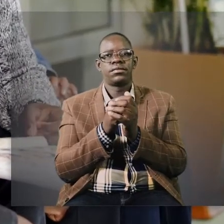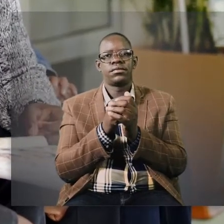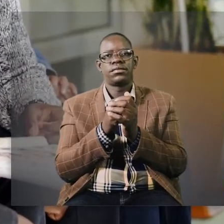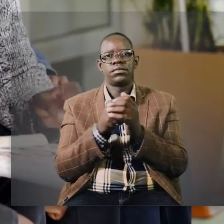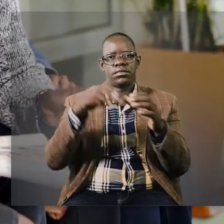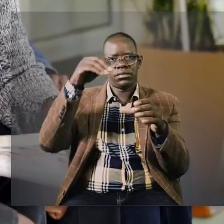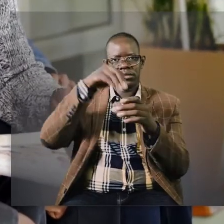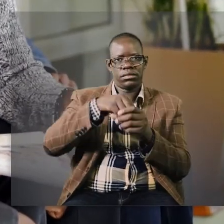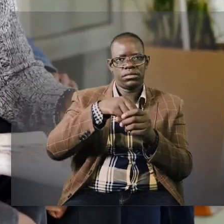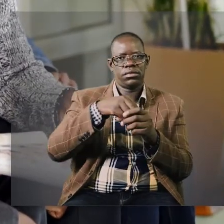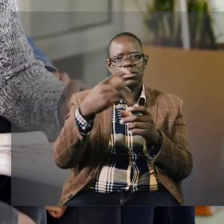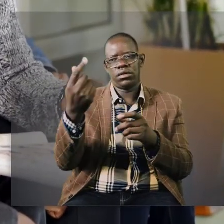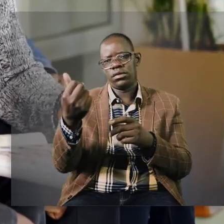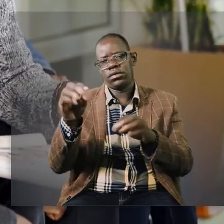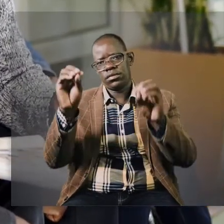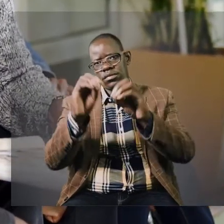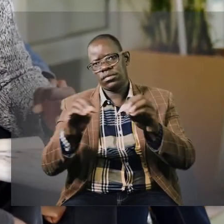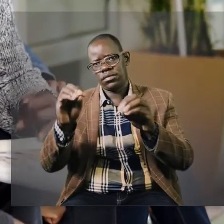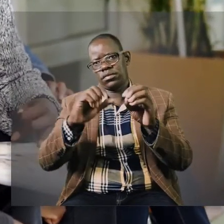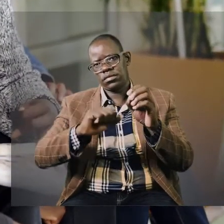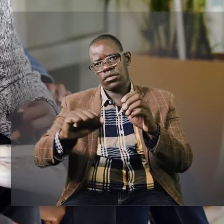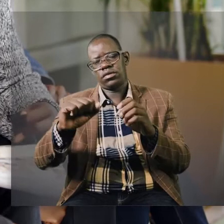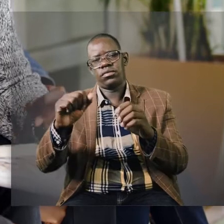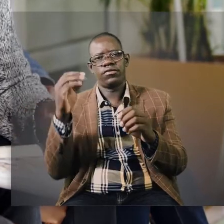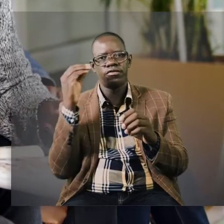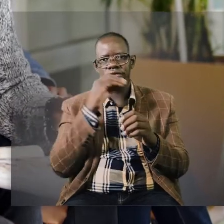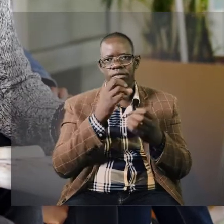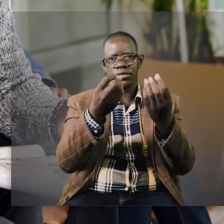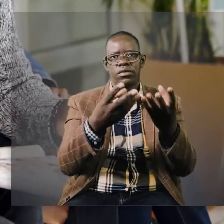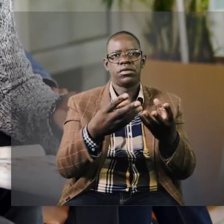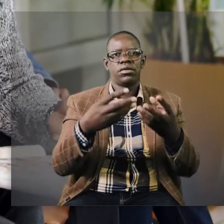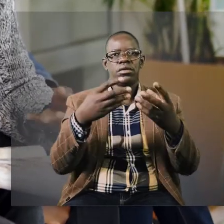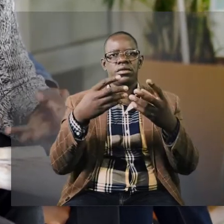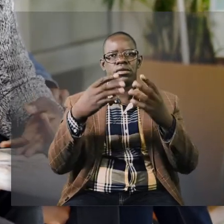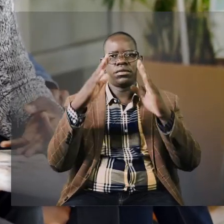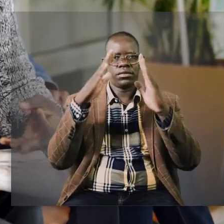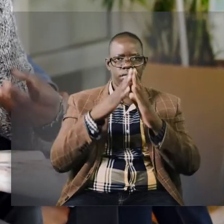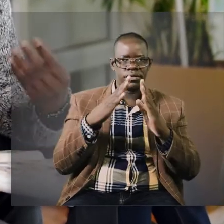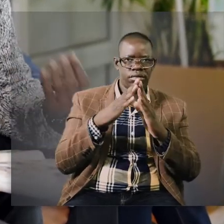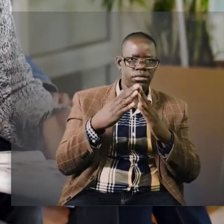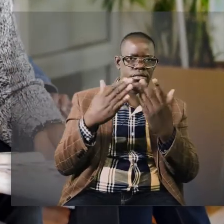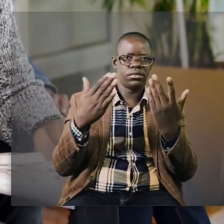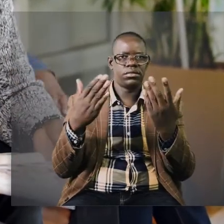may include lack of money or land to provide food, poor housing or lack of